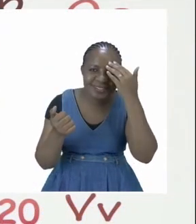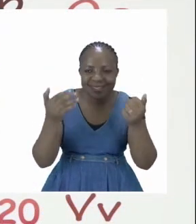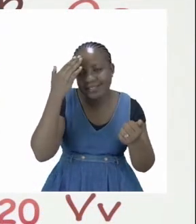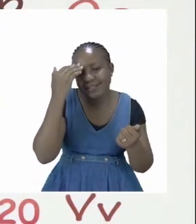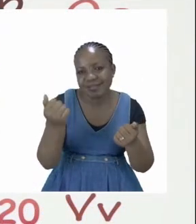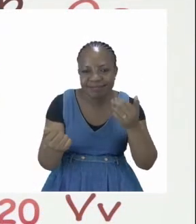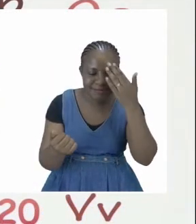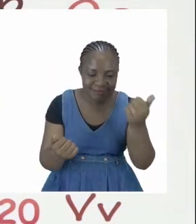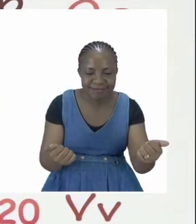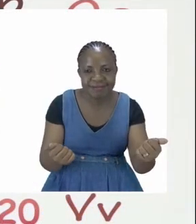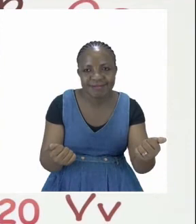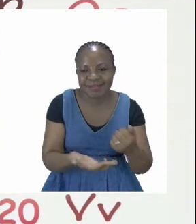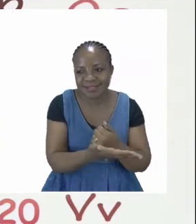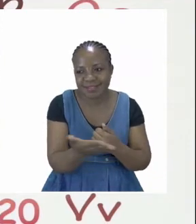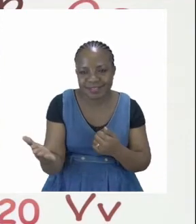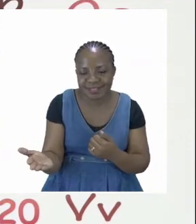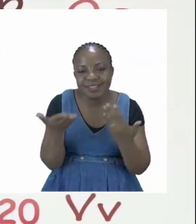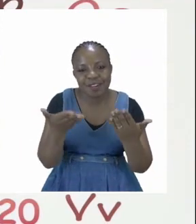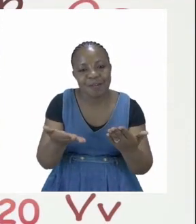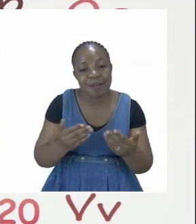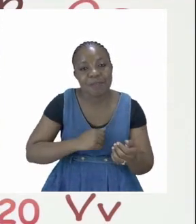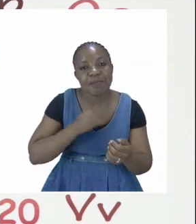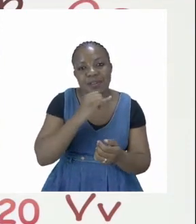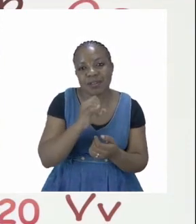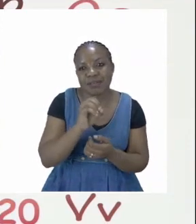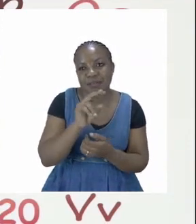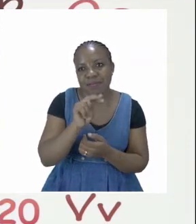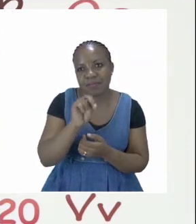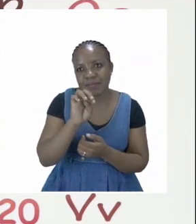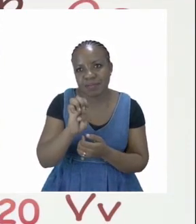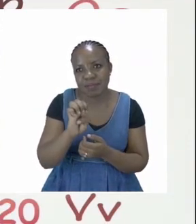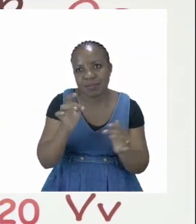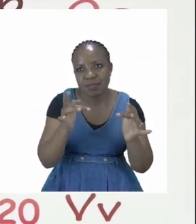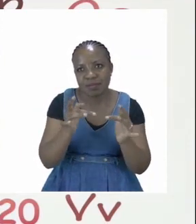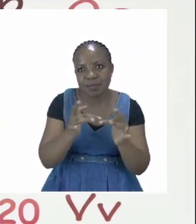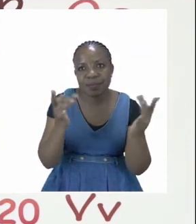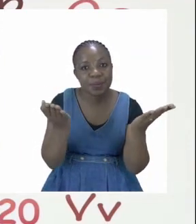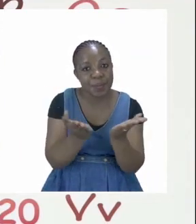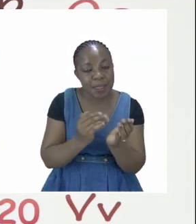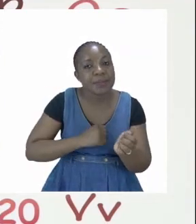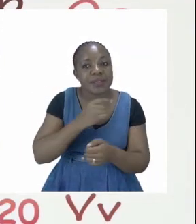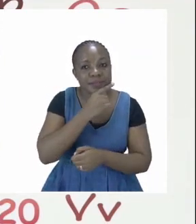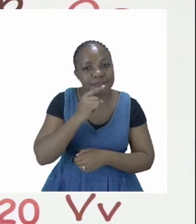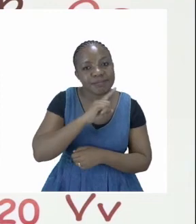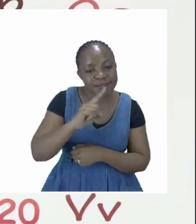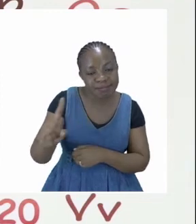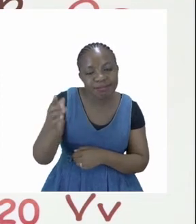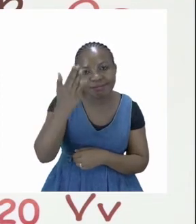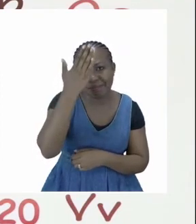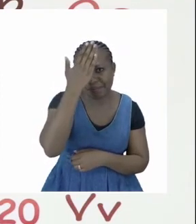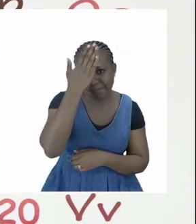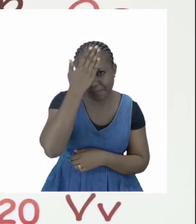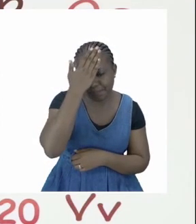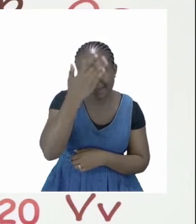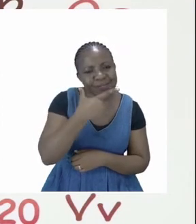hello, hello everyone, and welcome to my Zoey online school. My name is Teacher Mutsa, and